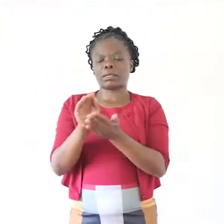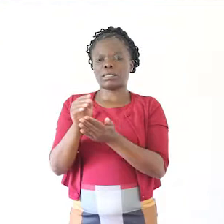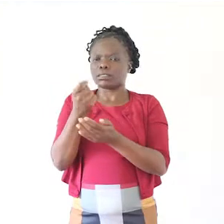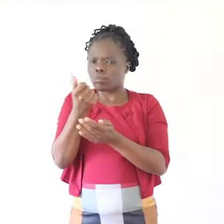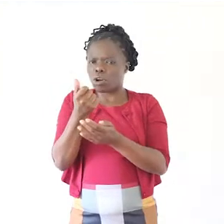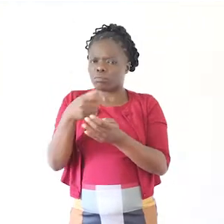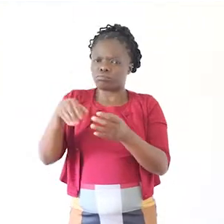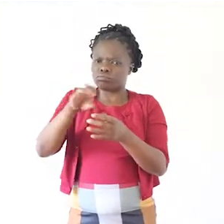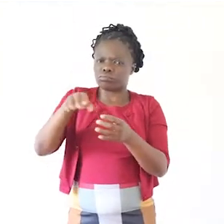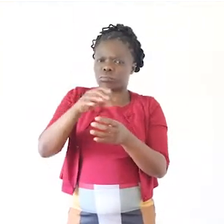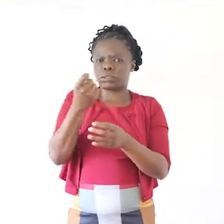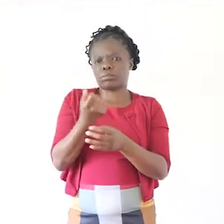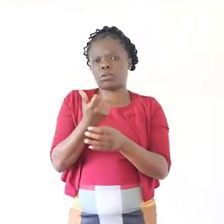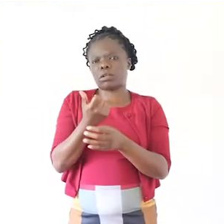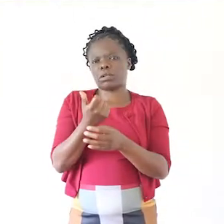Kidogo.